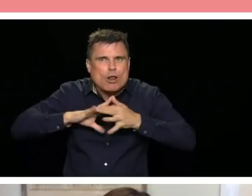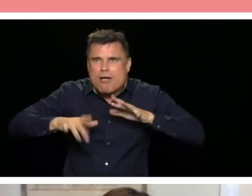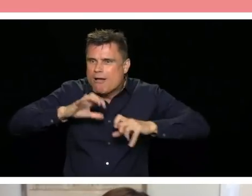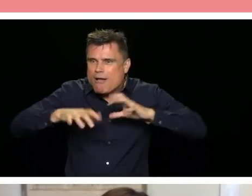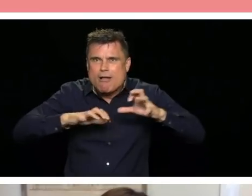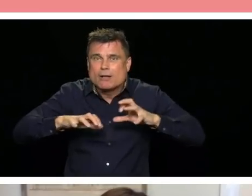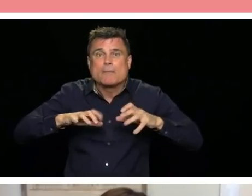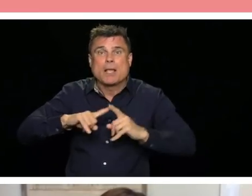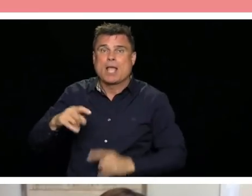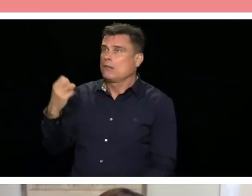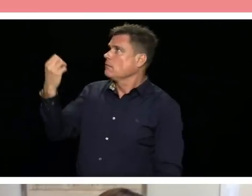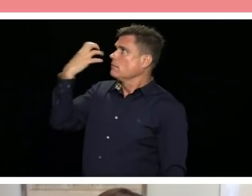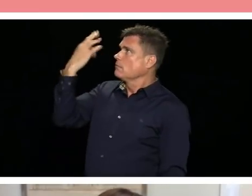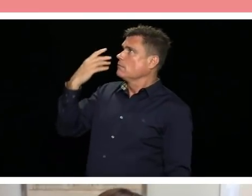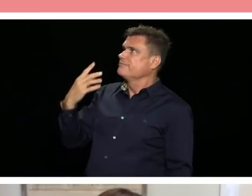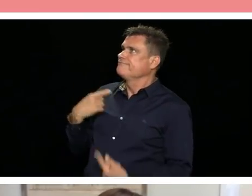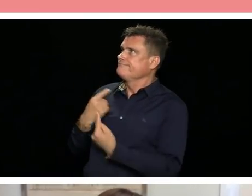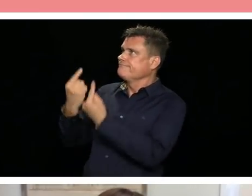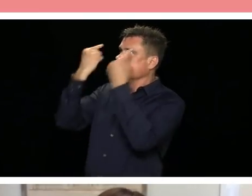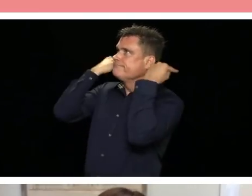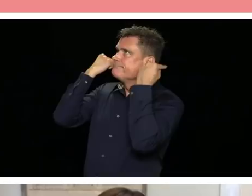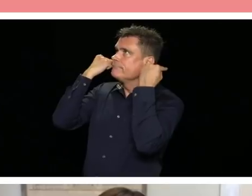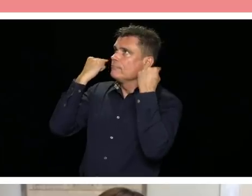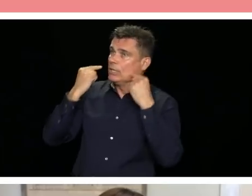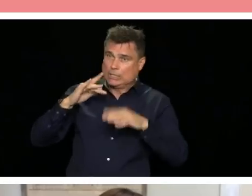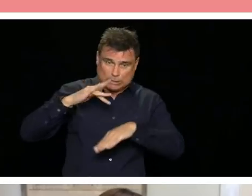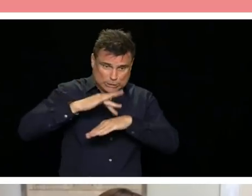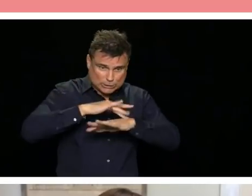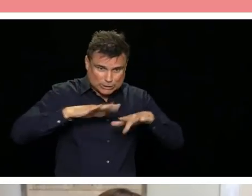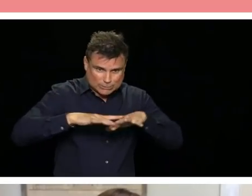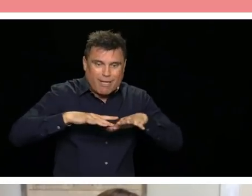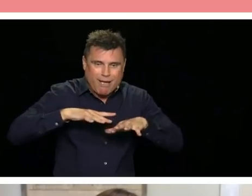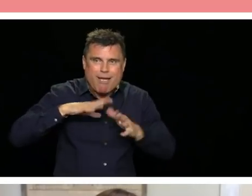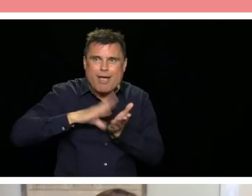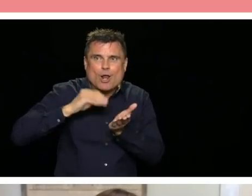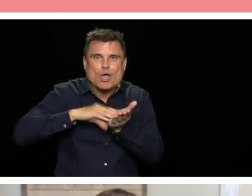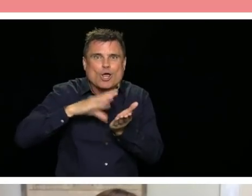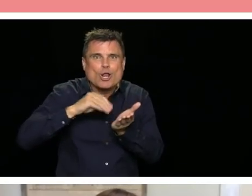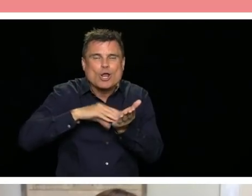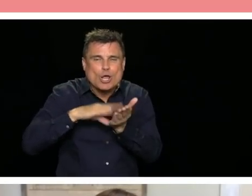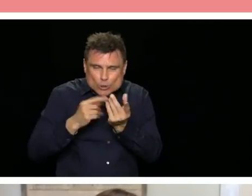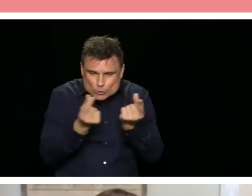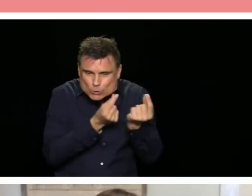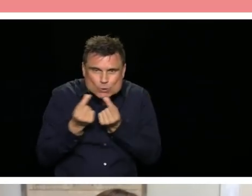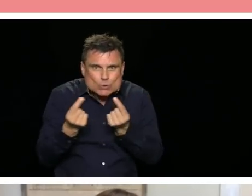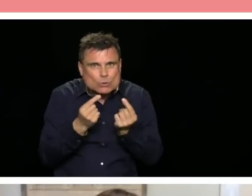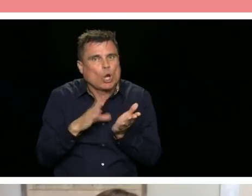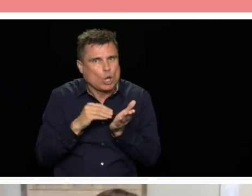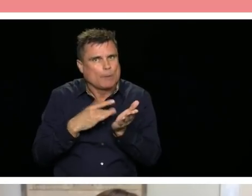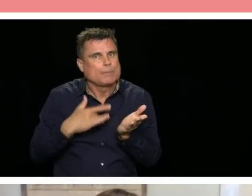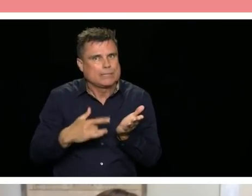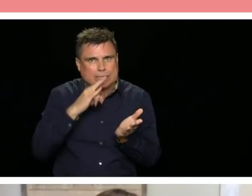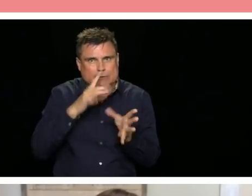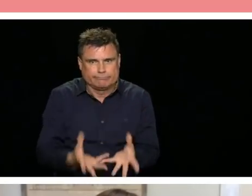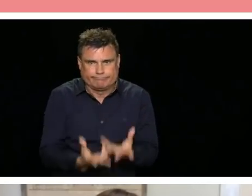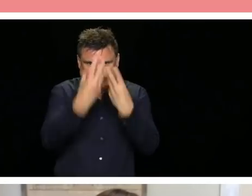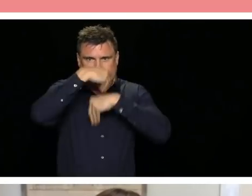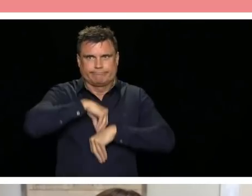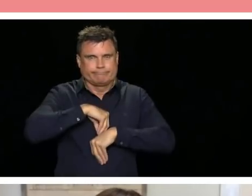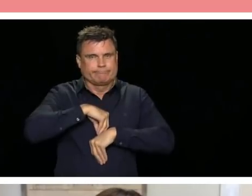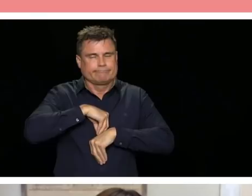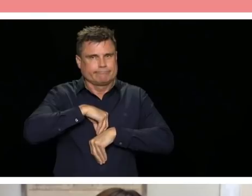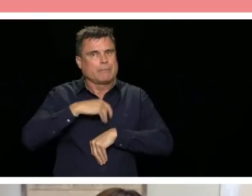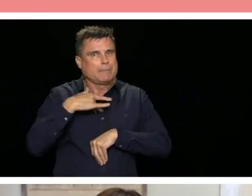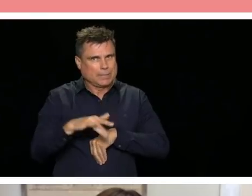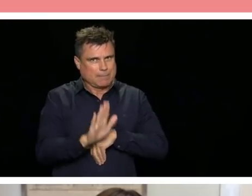so it's important that we think this through on a facility or operator by operator or center by center